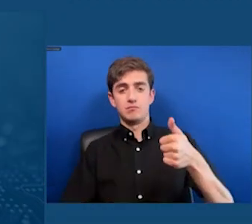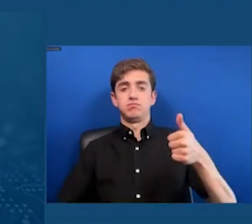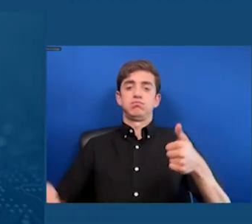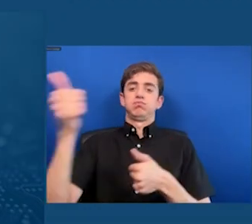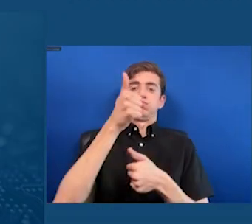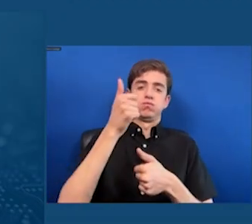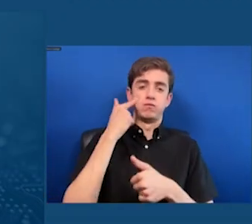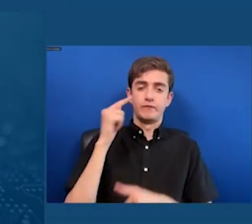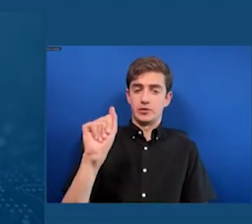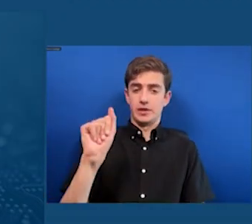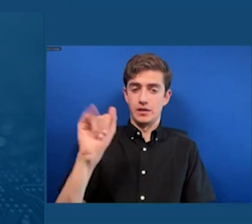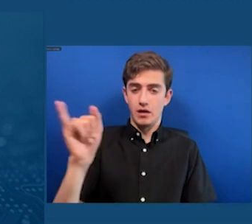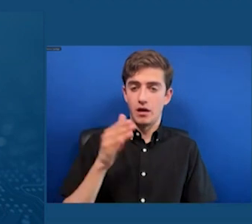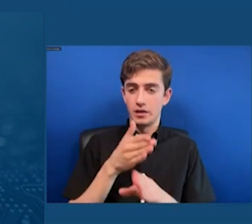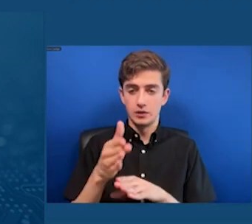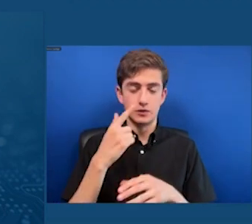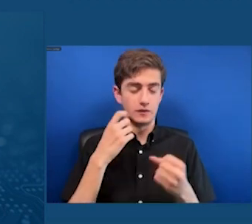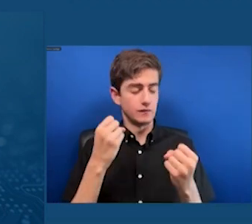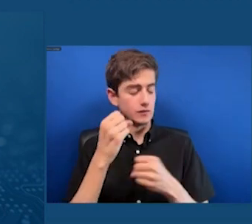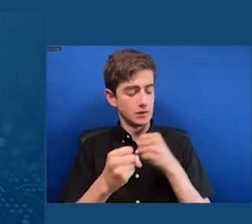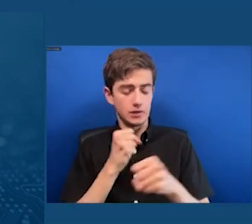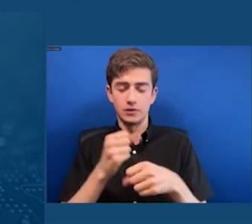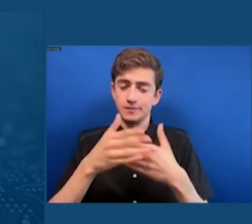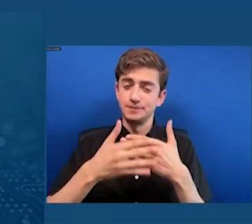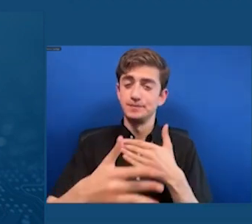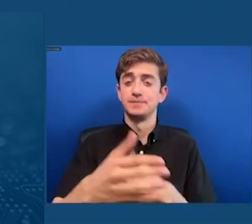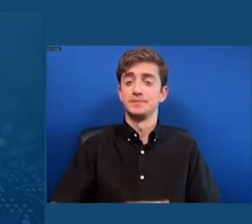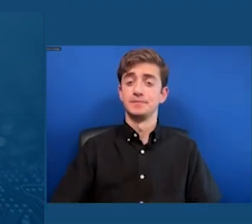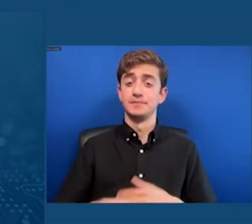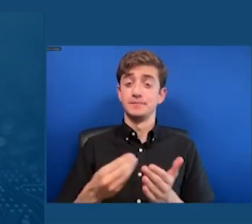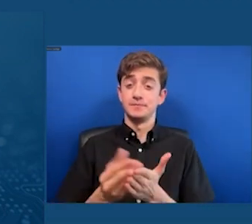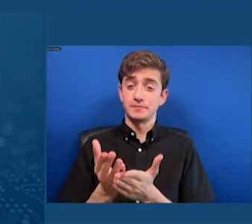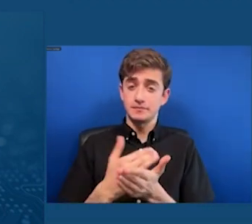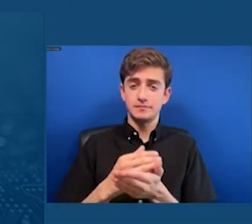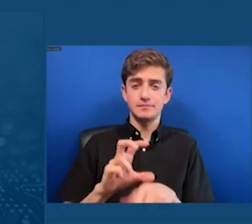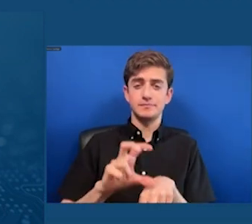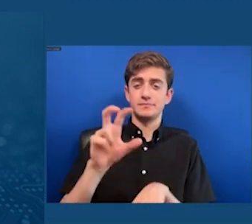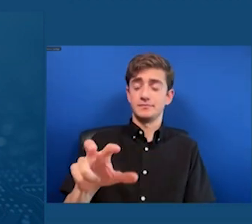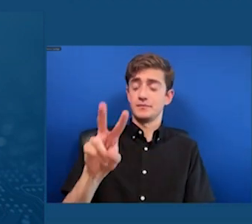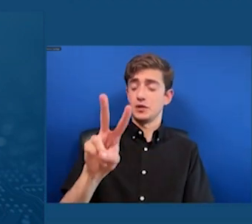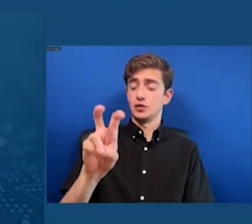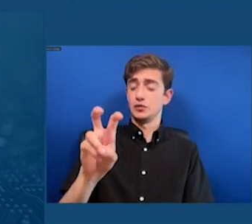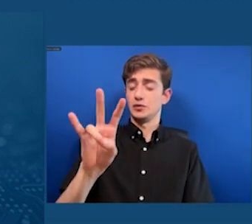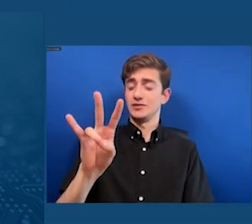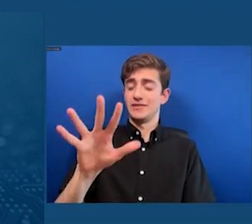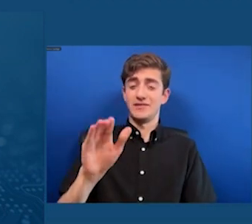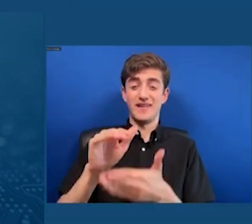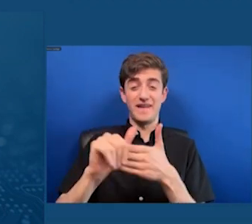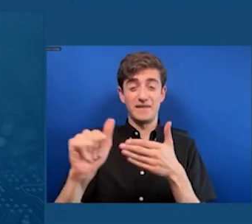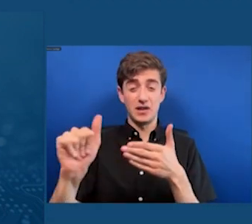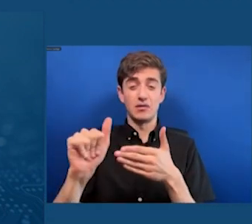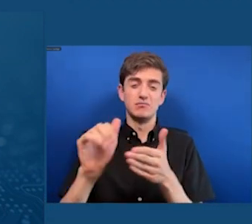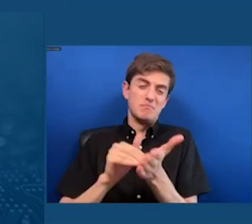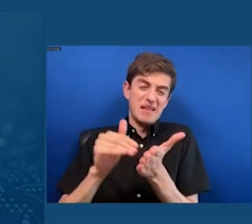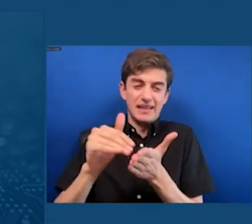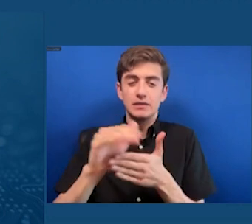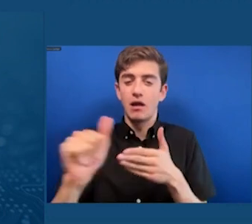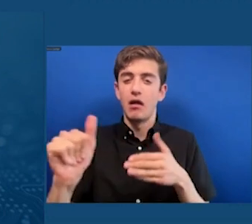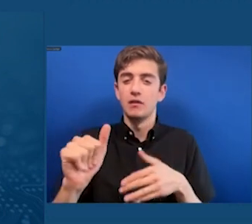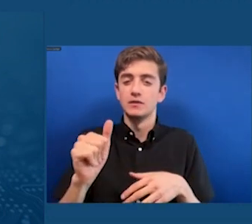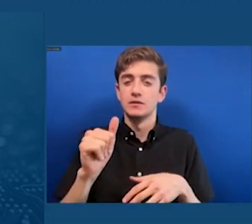Our budget allocates $275 million to make this become a reality, and will be supported by